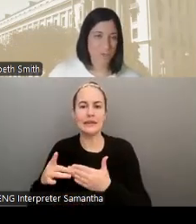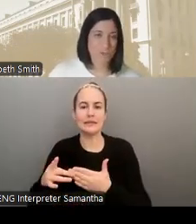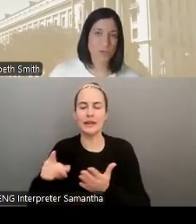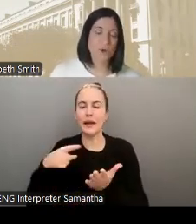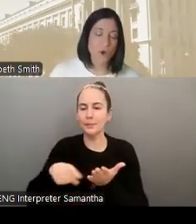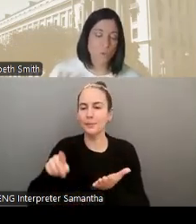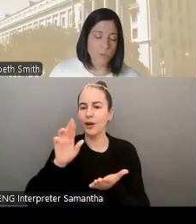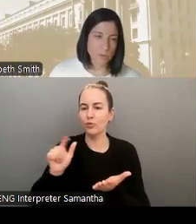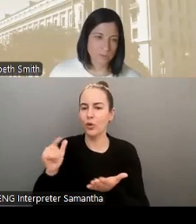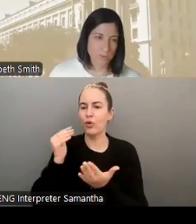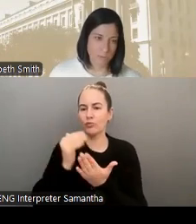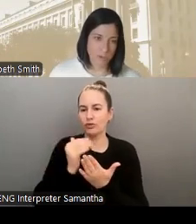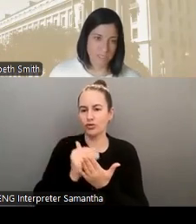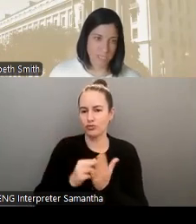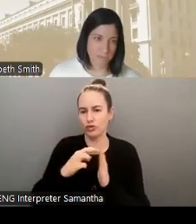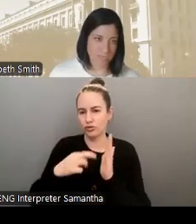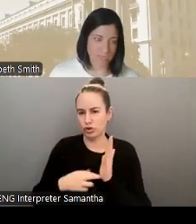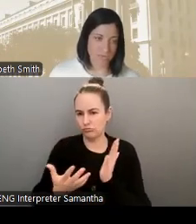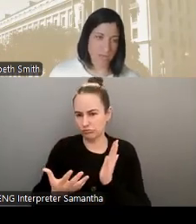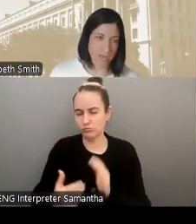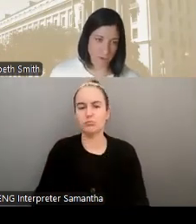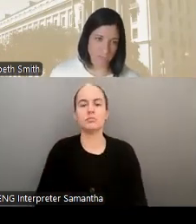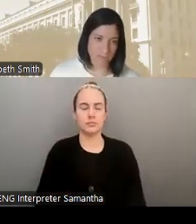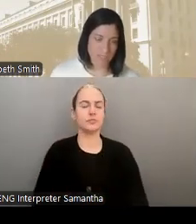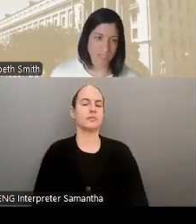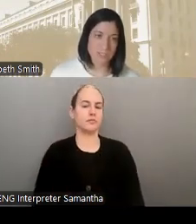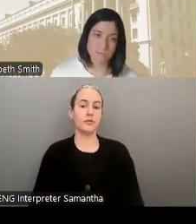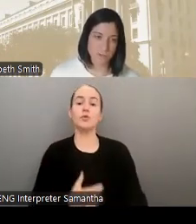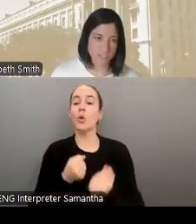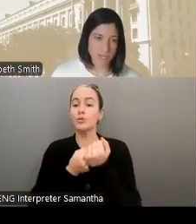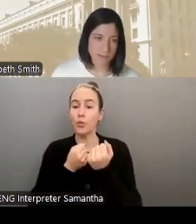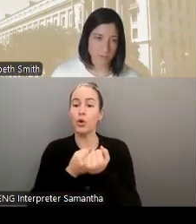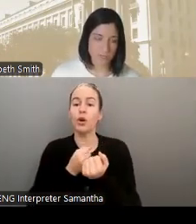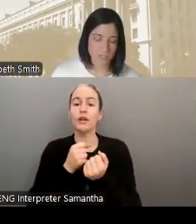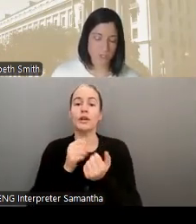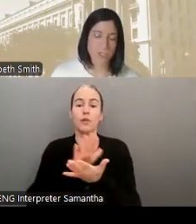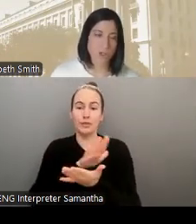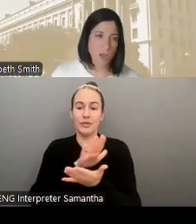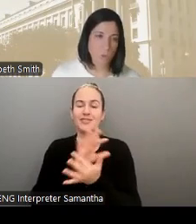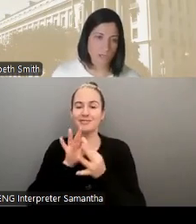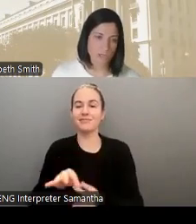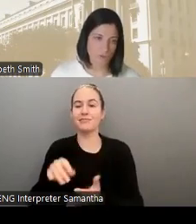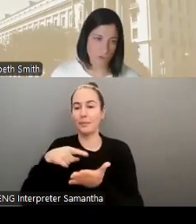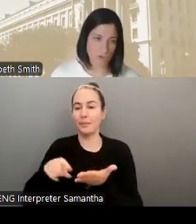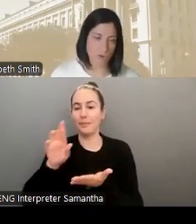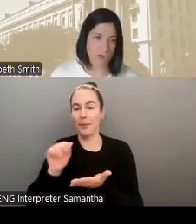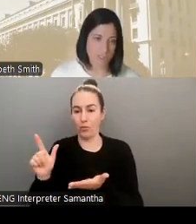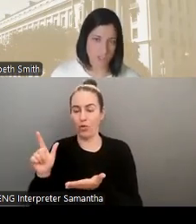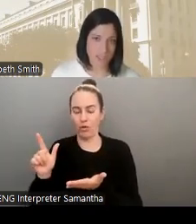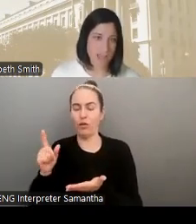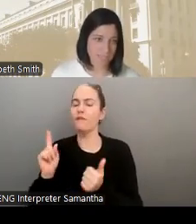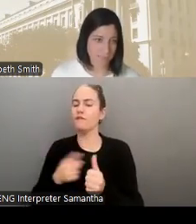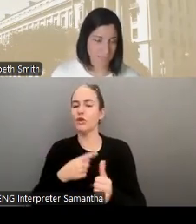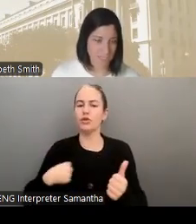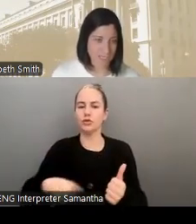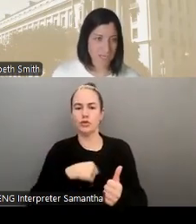that for you. So when we're reviewing supporting documentation for payroll expenses, the first step that we do is we look at what controls your